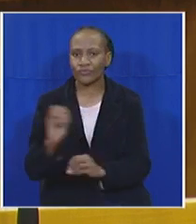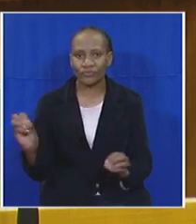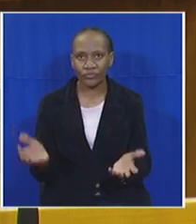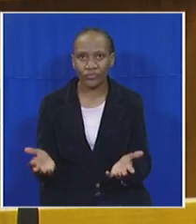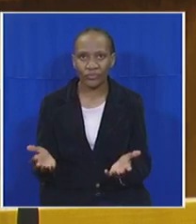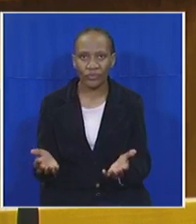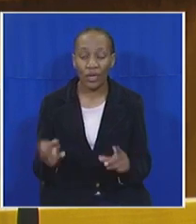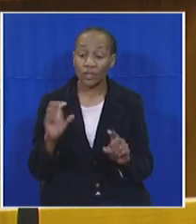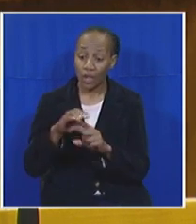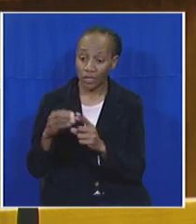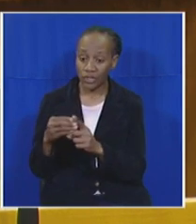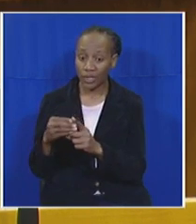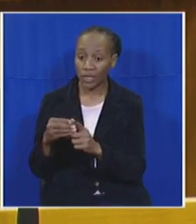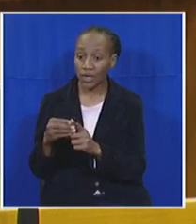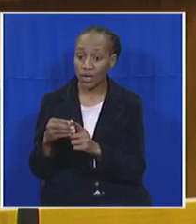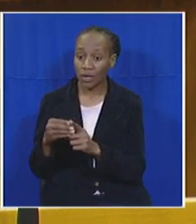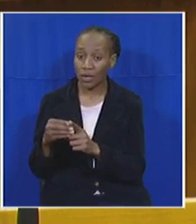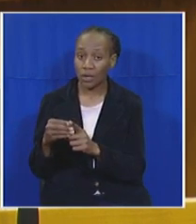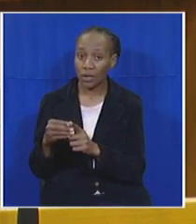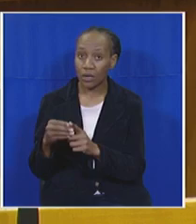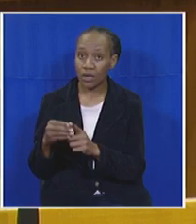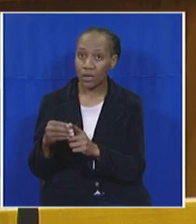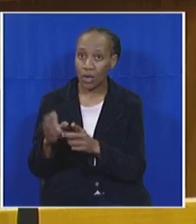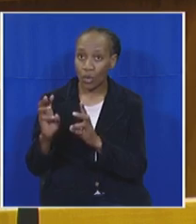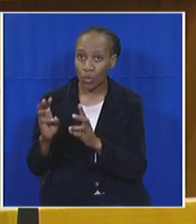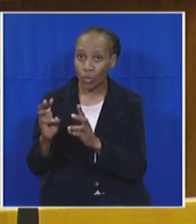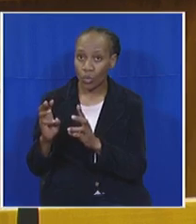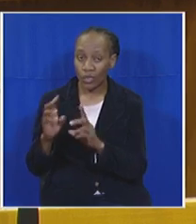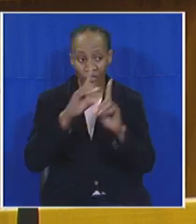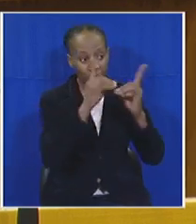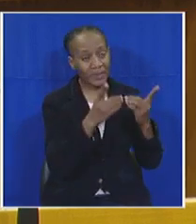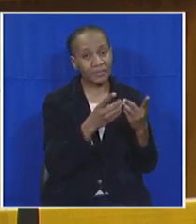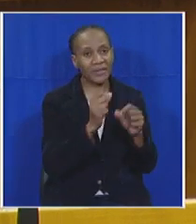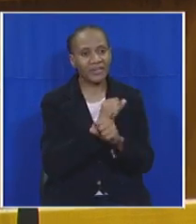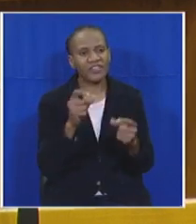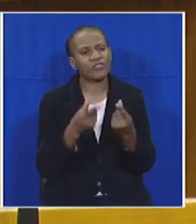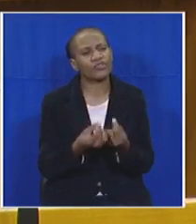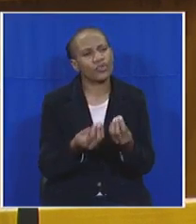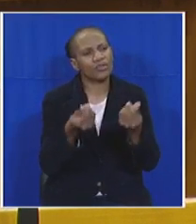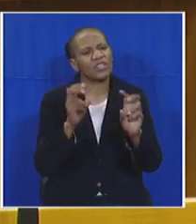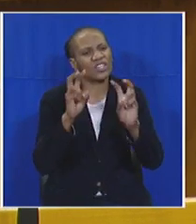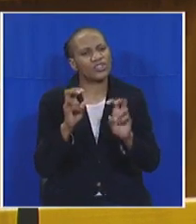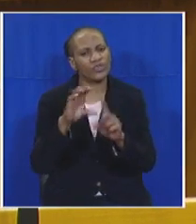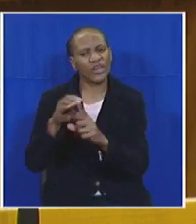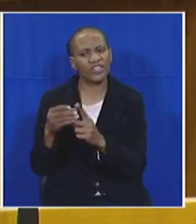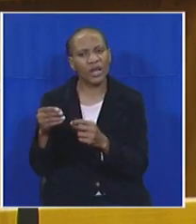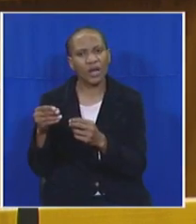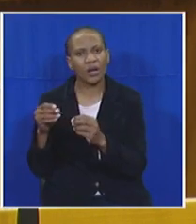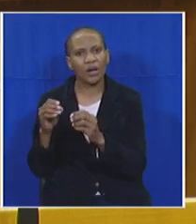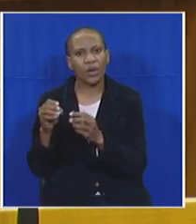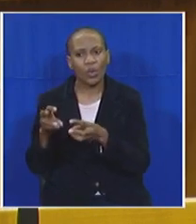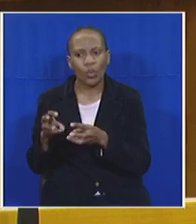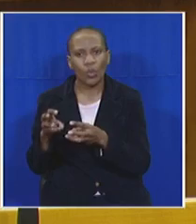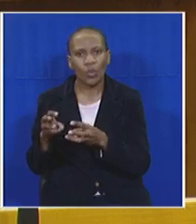at initiation schools is another glaring problem which the department has not yet adequately addressed. According to the Commission for